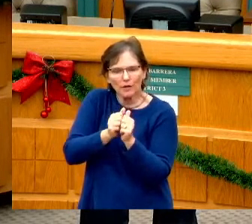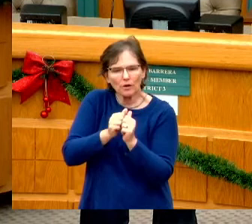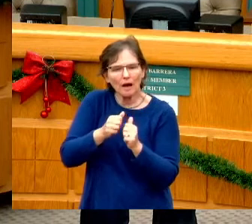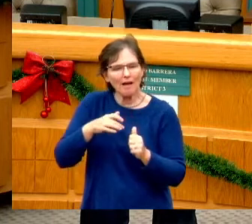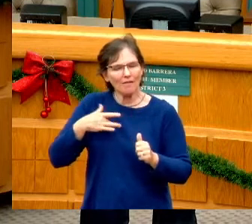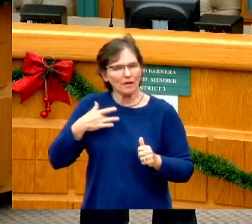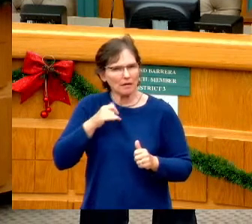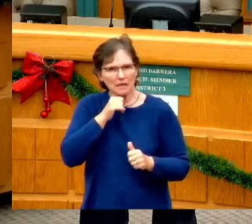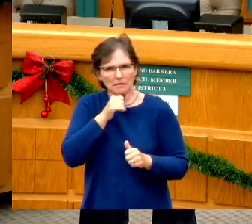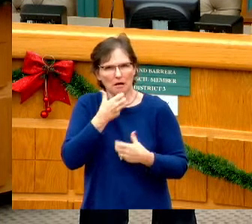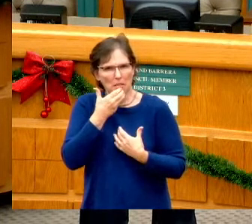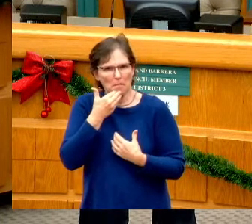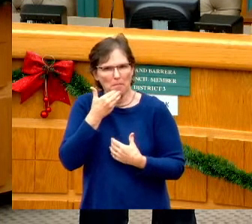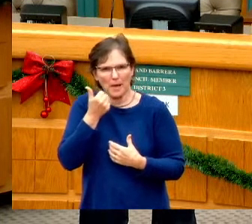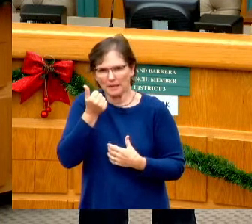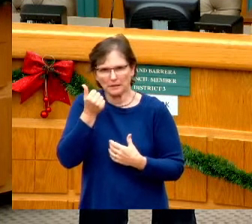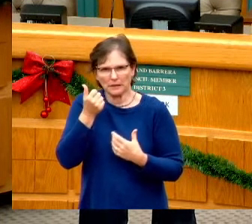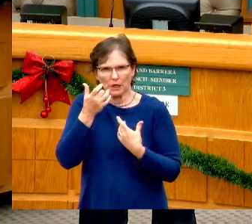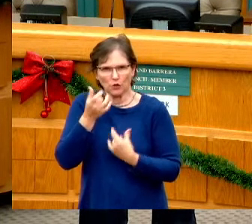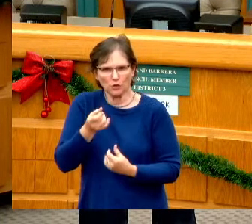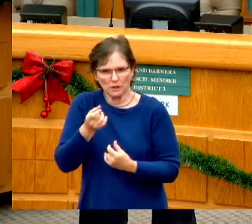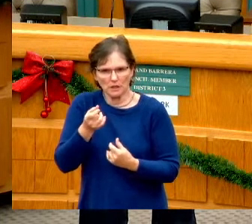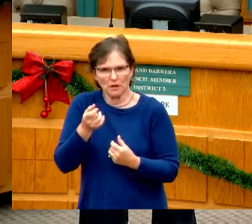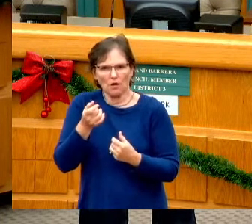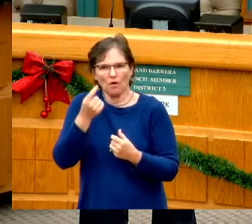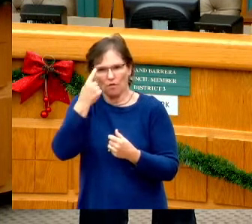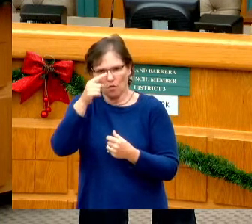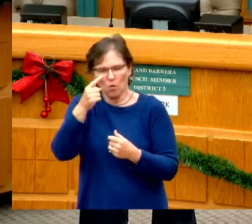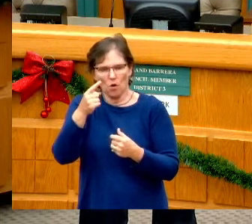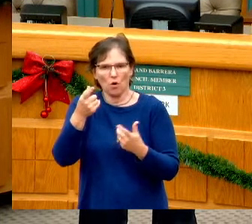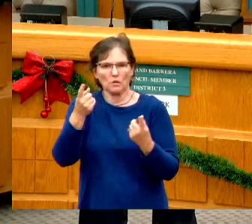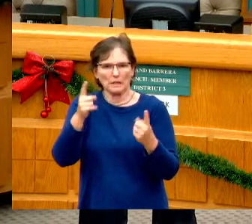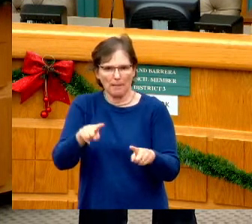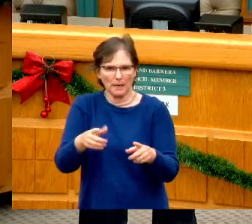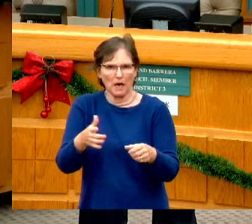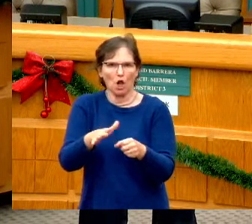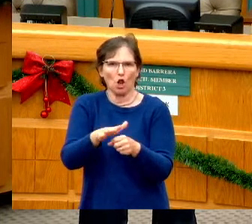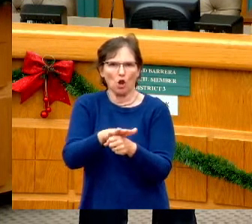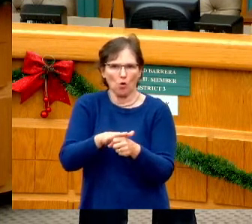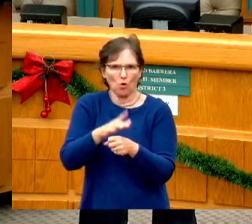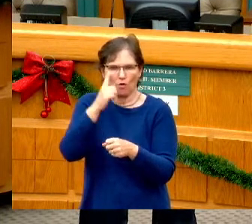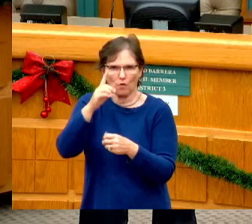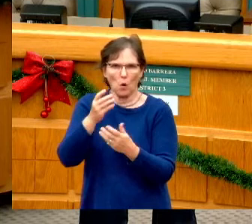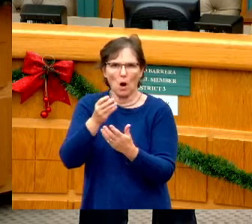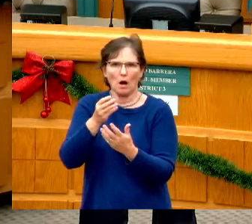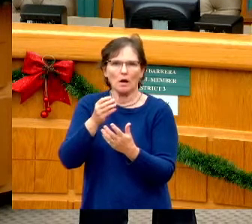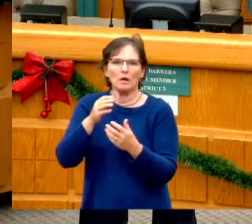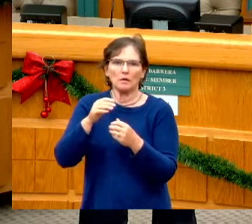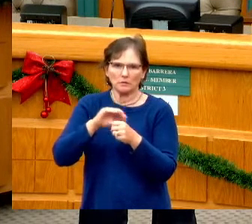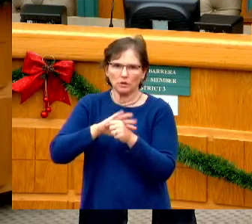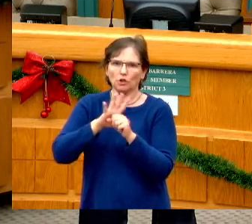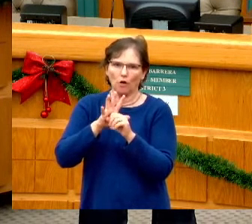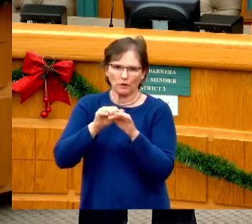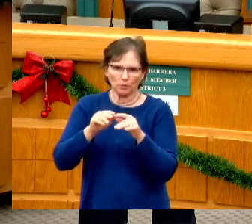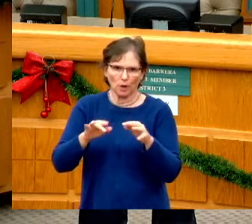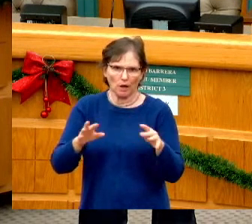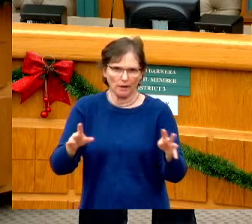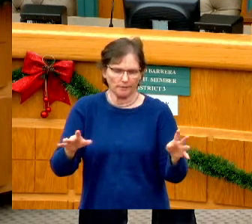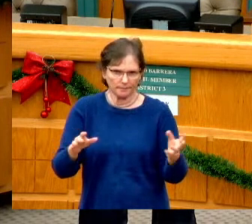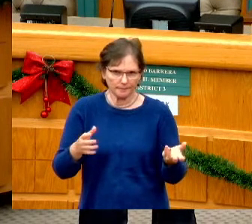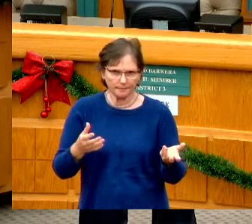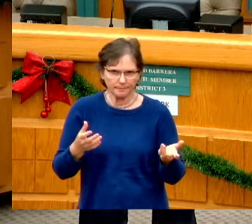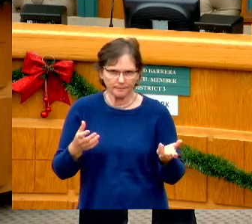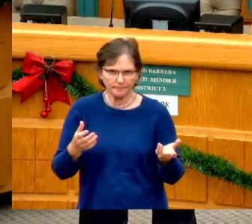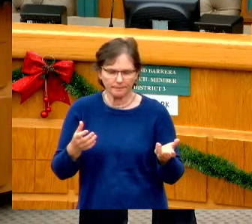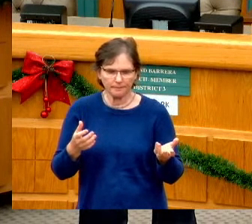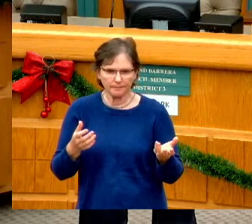interest to do that, especially right now where we are in the pandemic. And any additional recommendations for people to